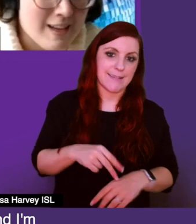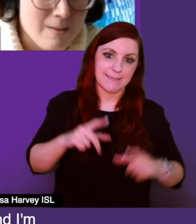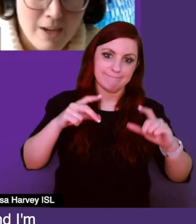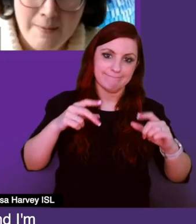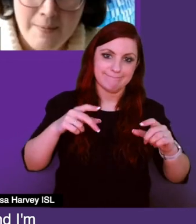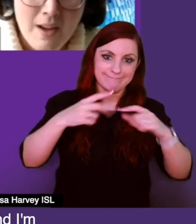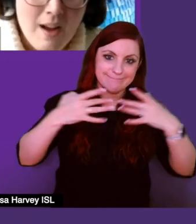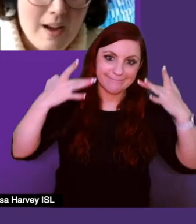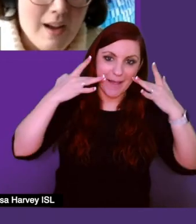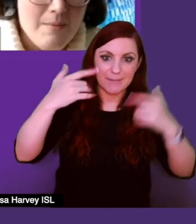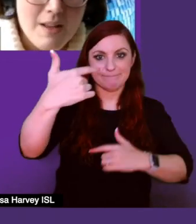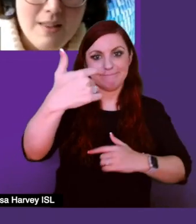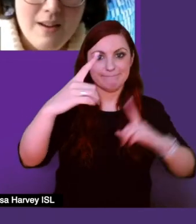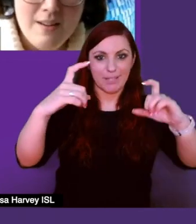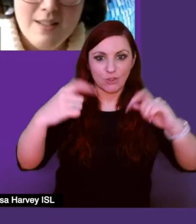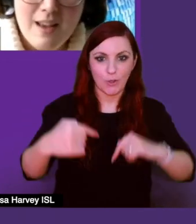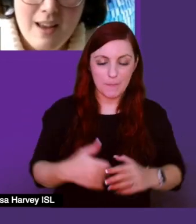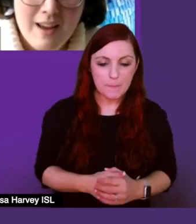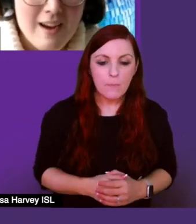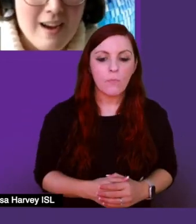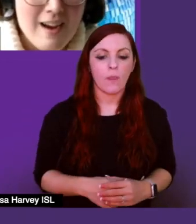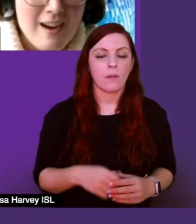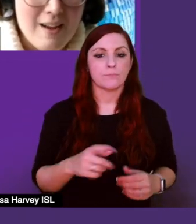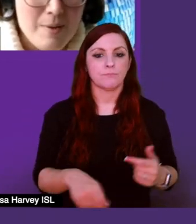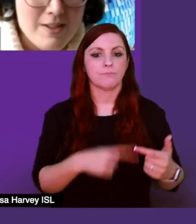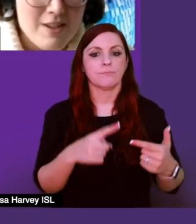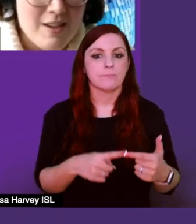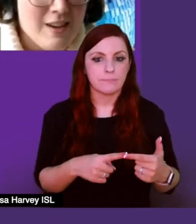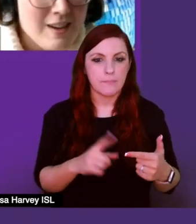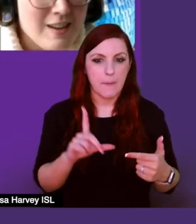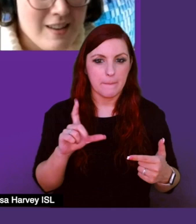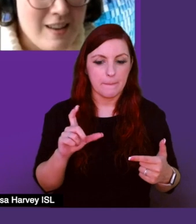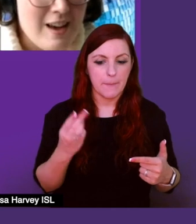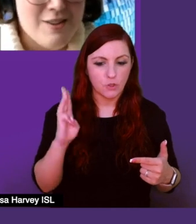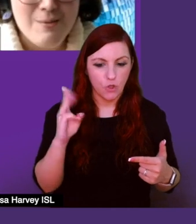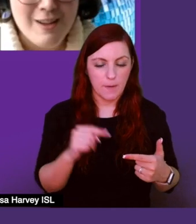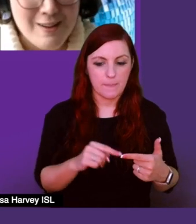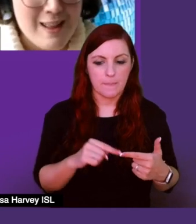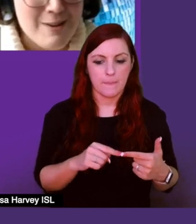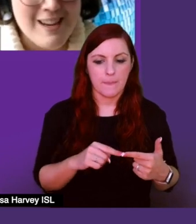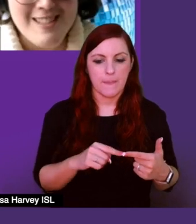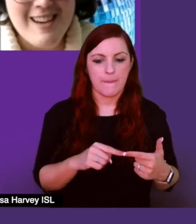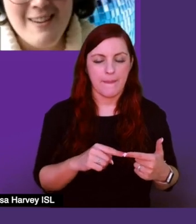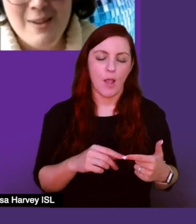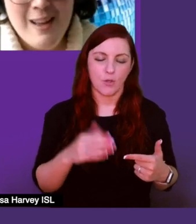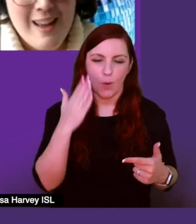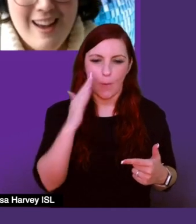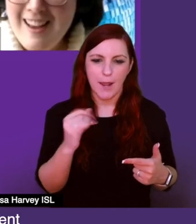smiling at the camera. There's a picture. Yeah, sure. We can go to that one